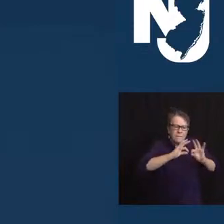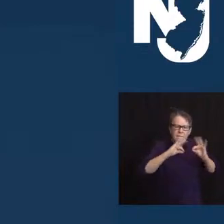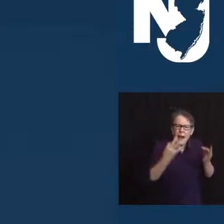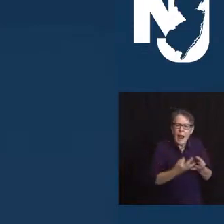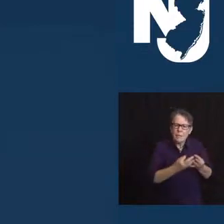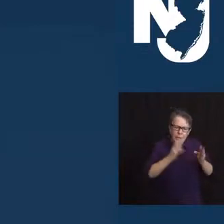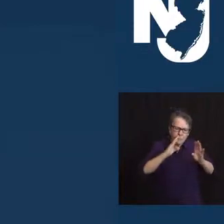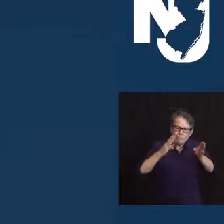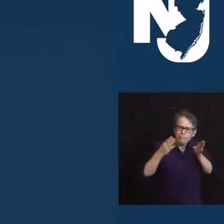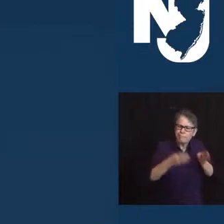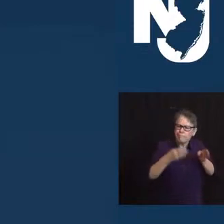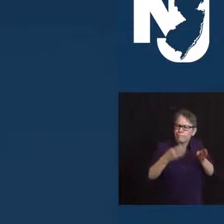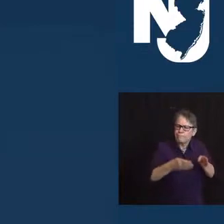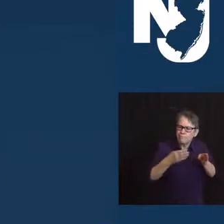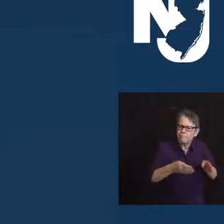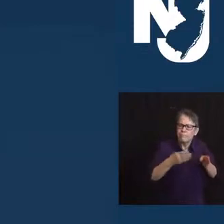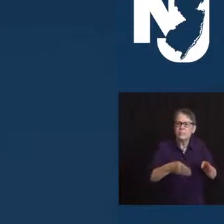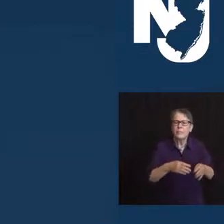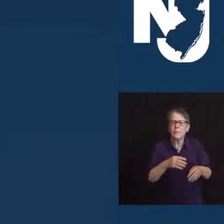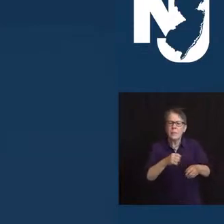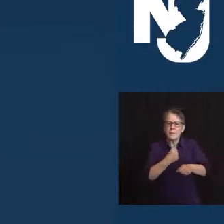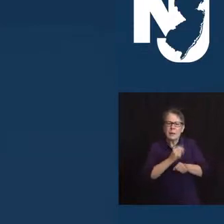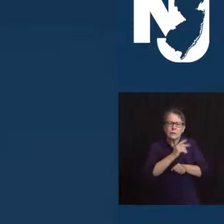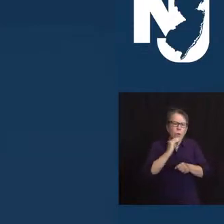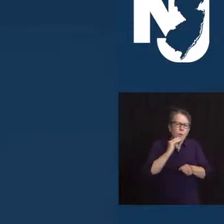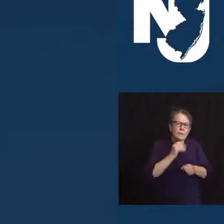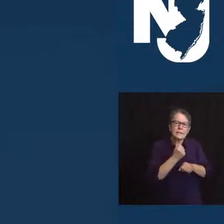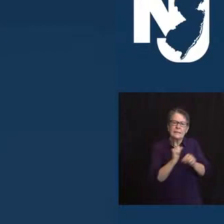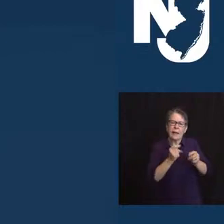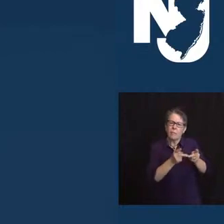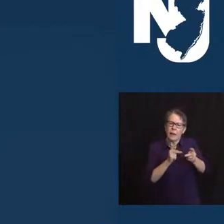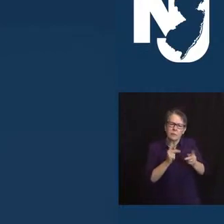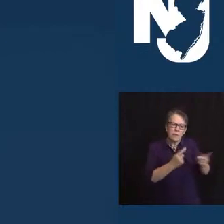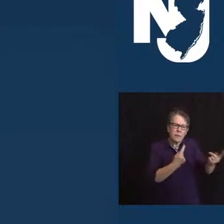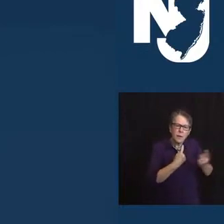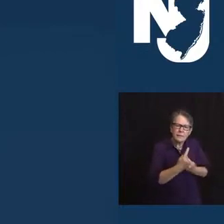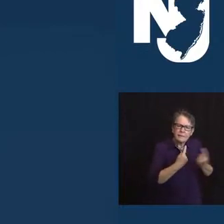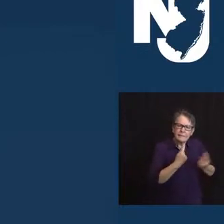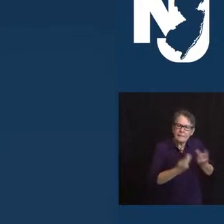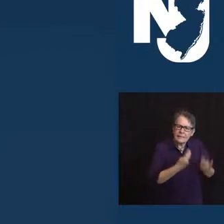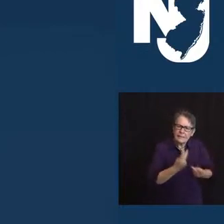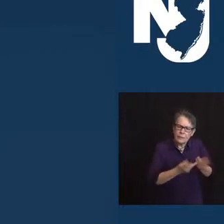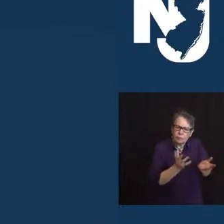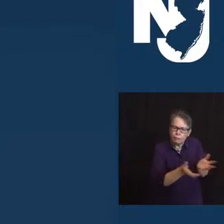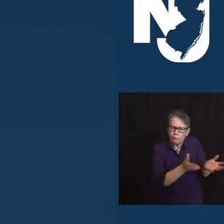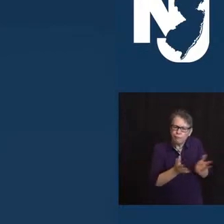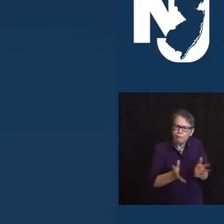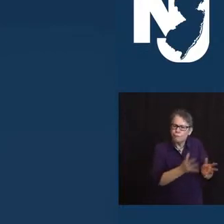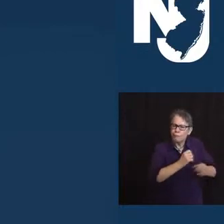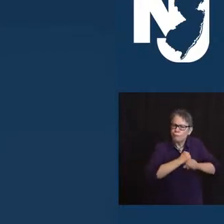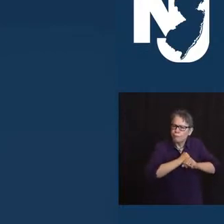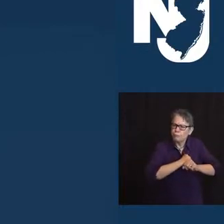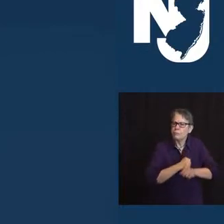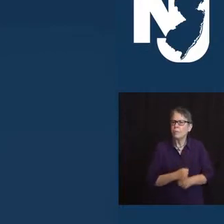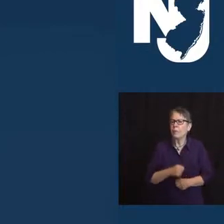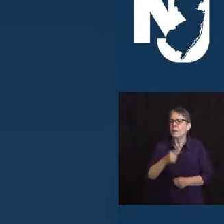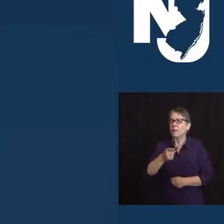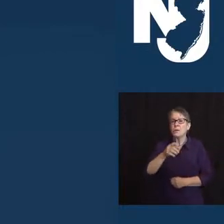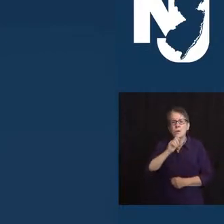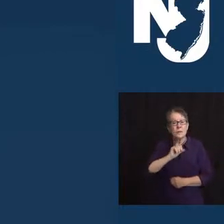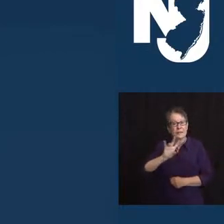while. Dr. Chowdhury was 76 years old. She leaves behind her husband, Dr.